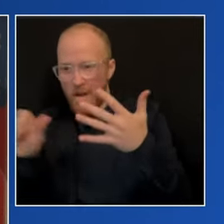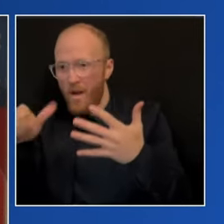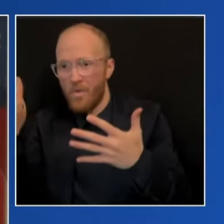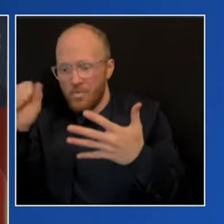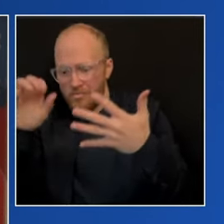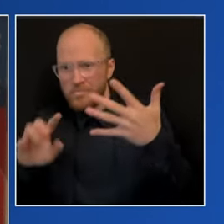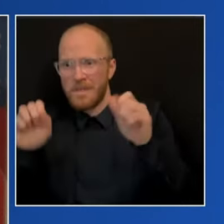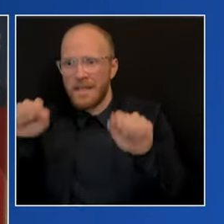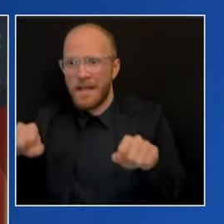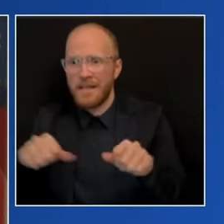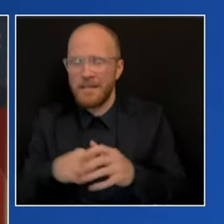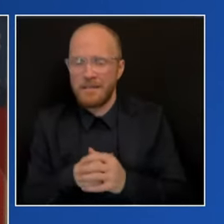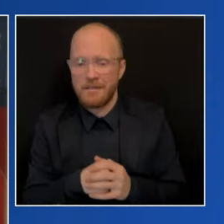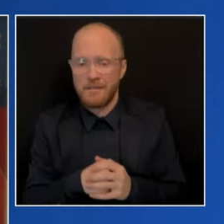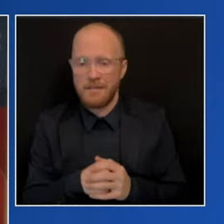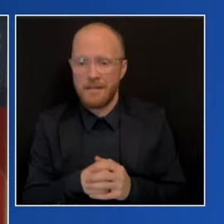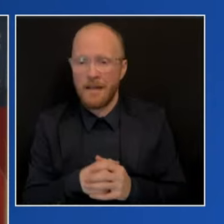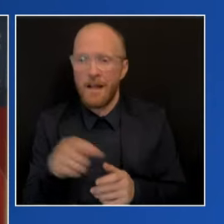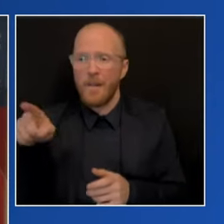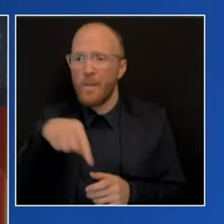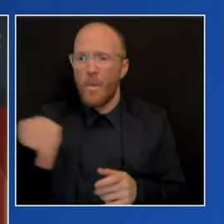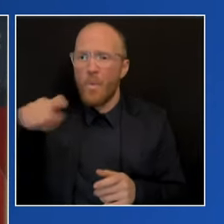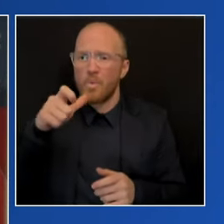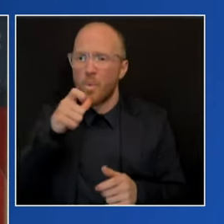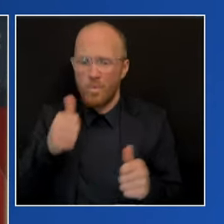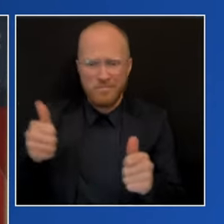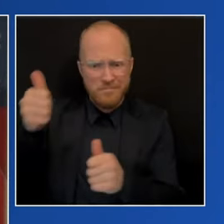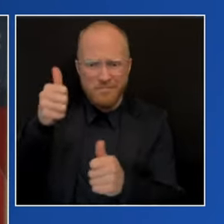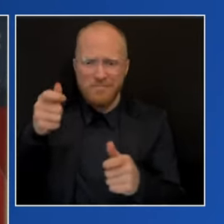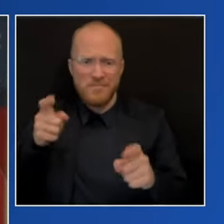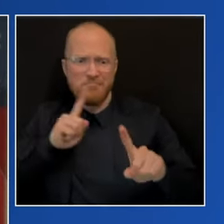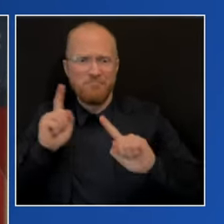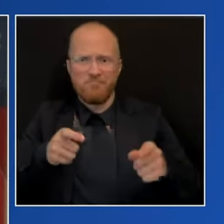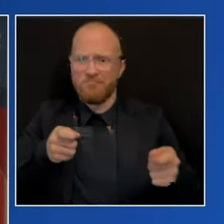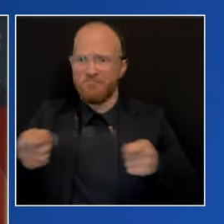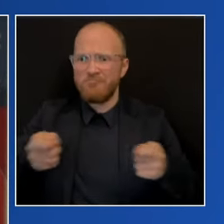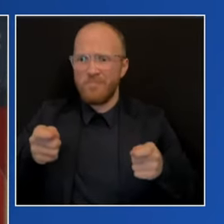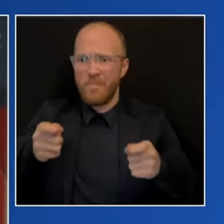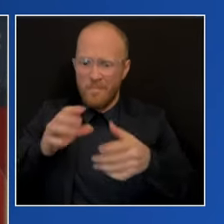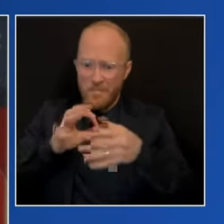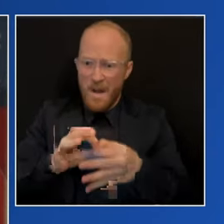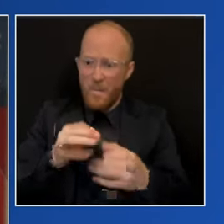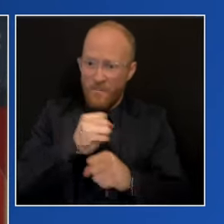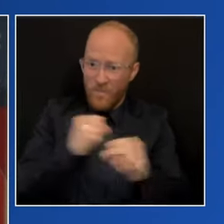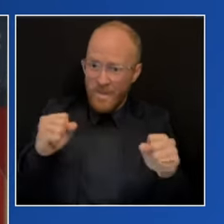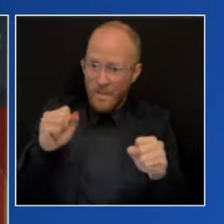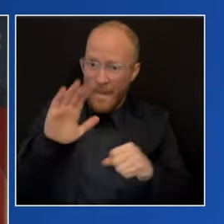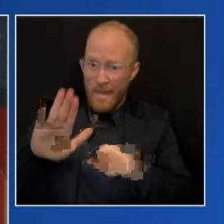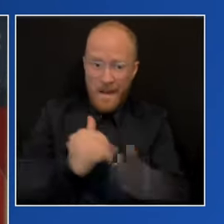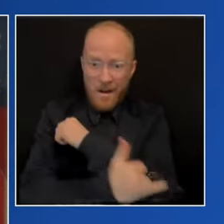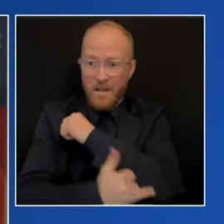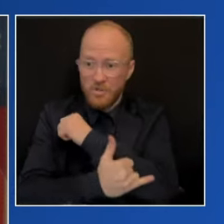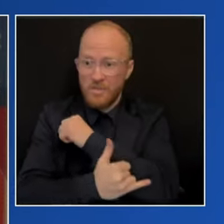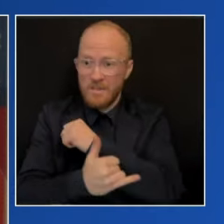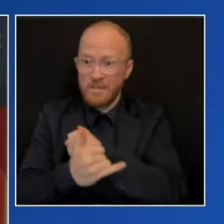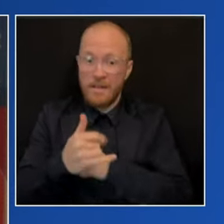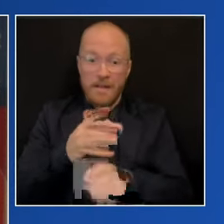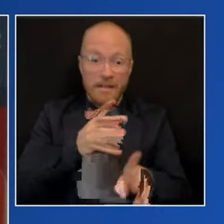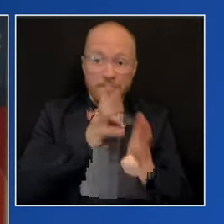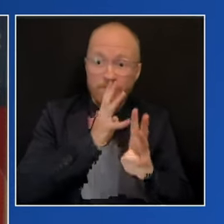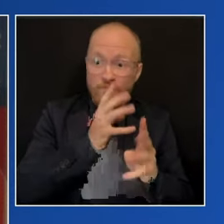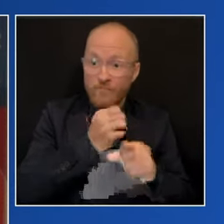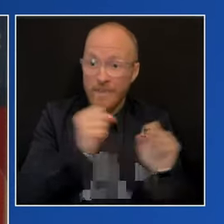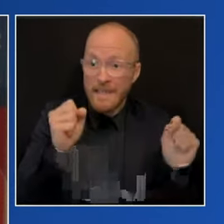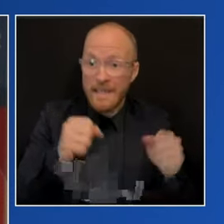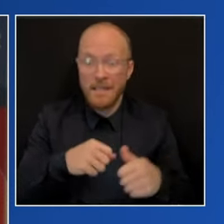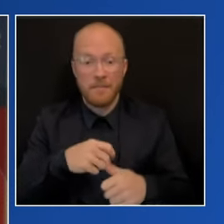And look at what these autocrats are doing to limit freedom in their countries. They're limiting freedom of speech, freedom of press, freedom to